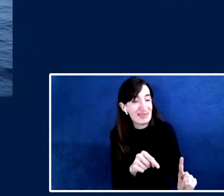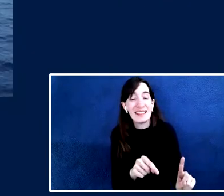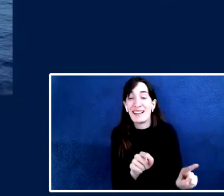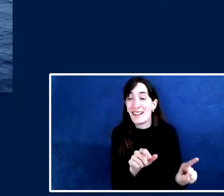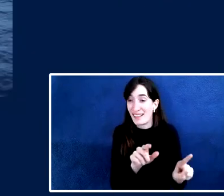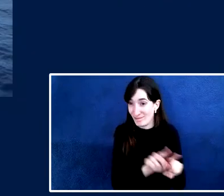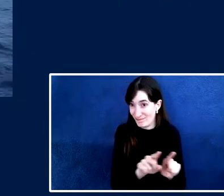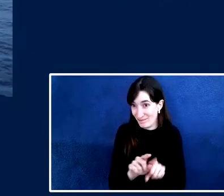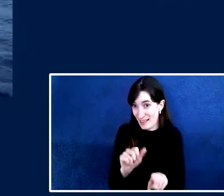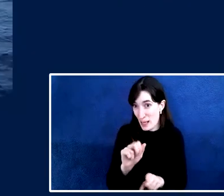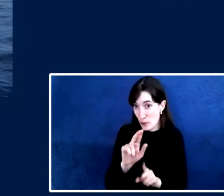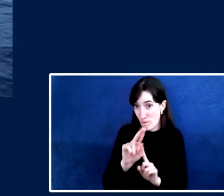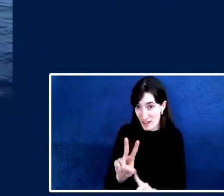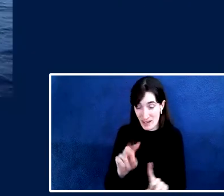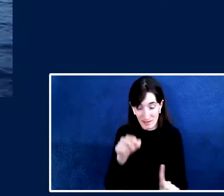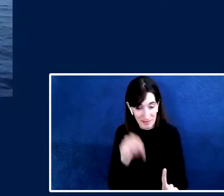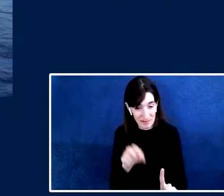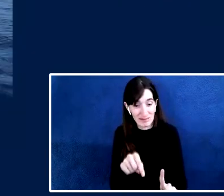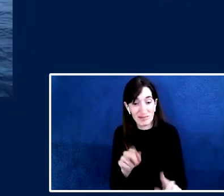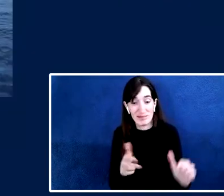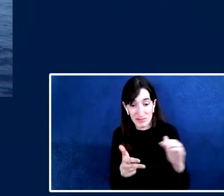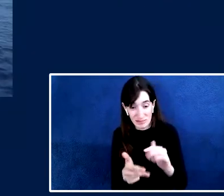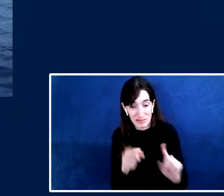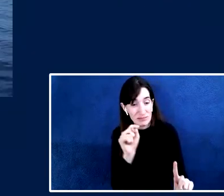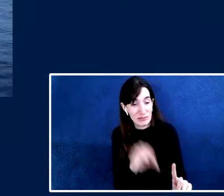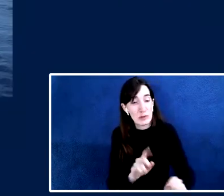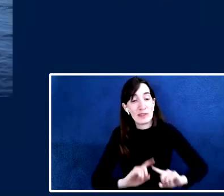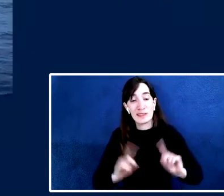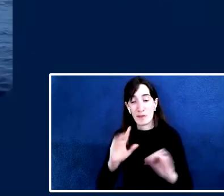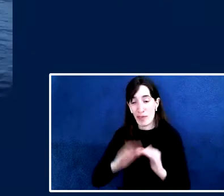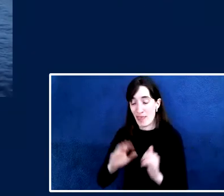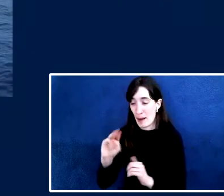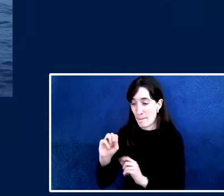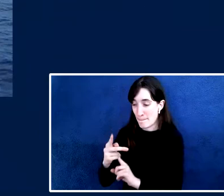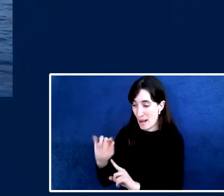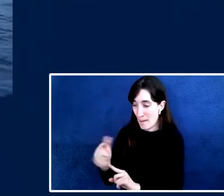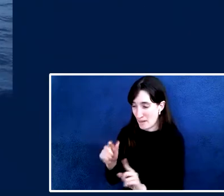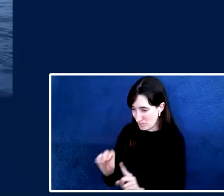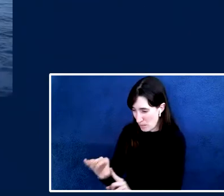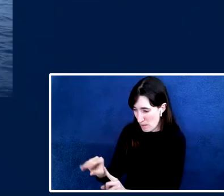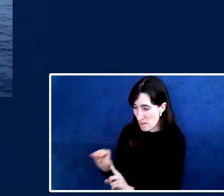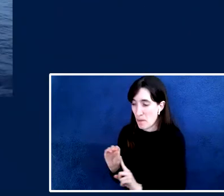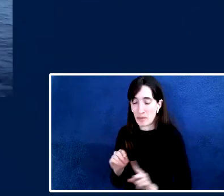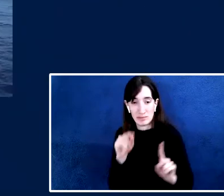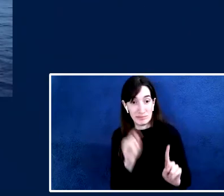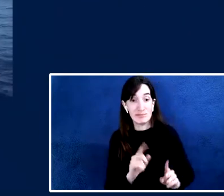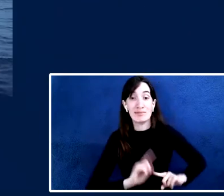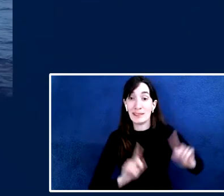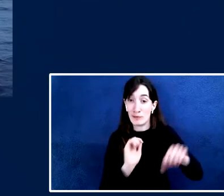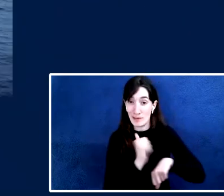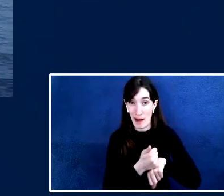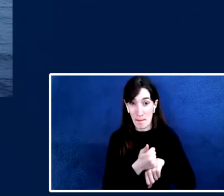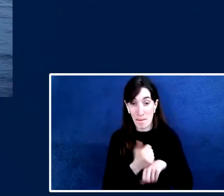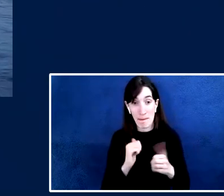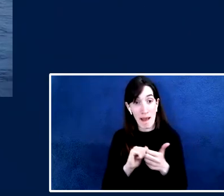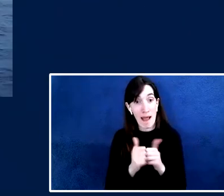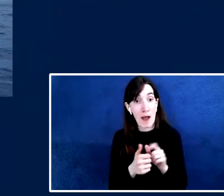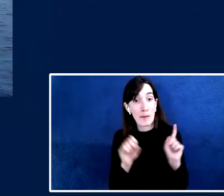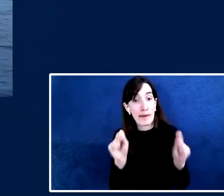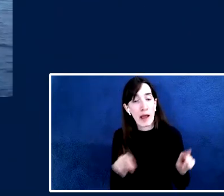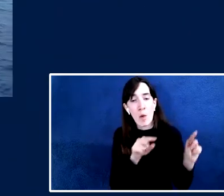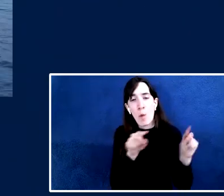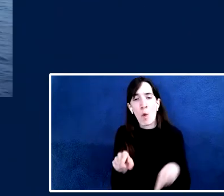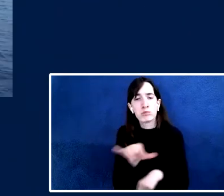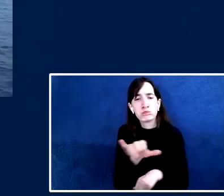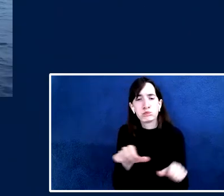the AUVs that I use are different than the mapping AUVs in that they can go to the same area, they're programmed to do